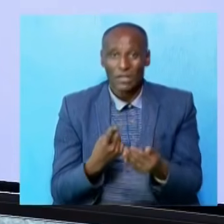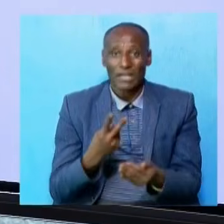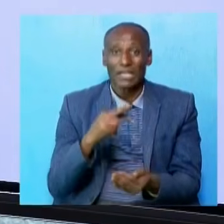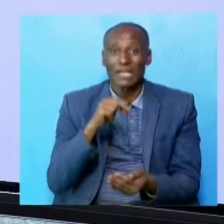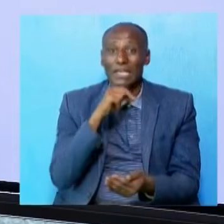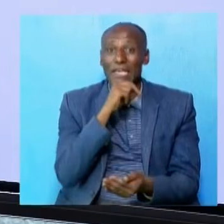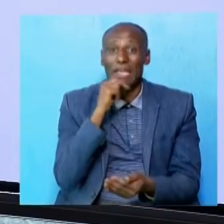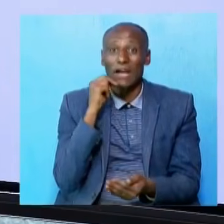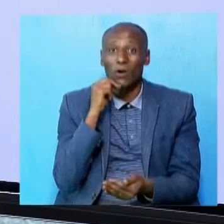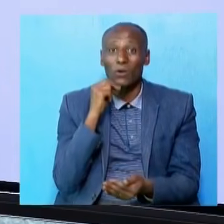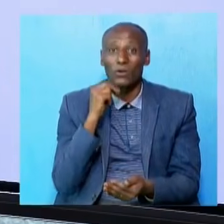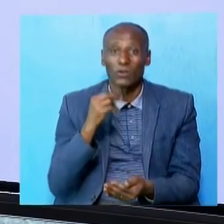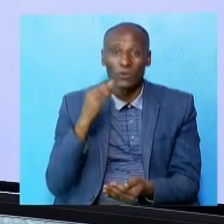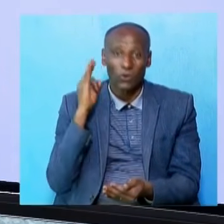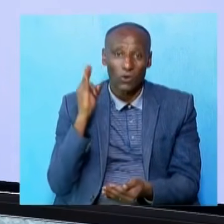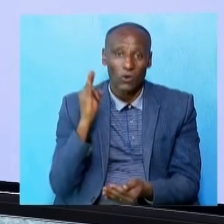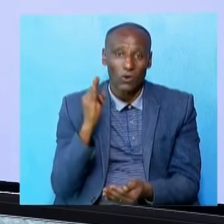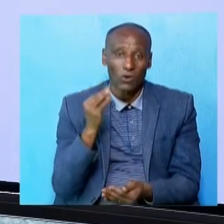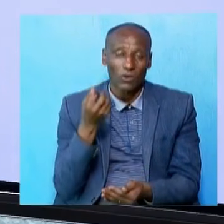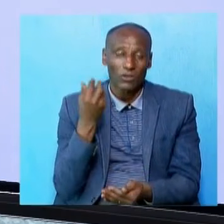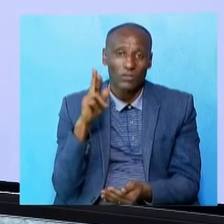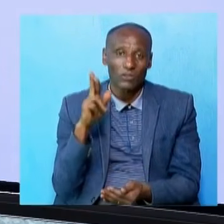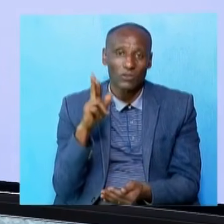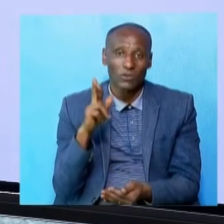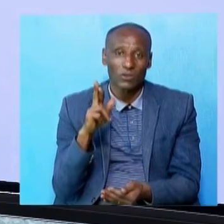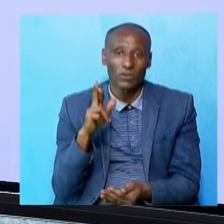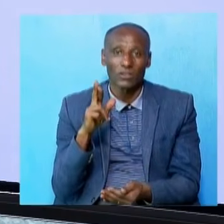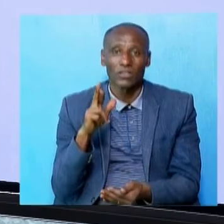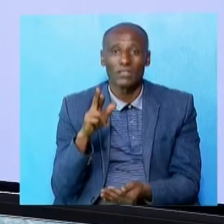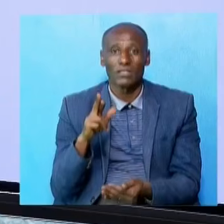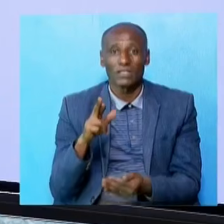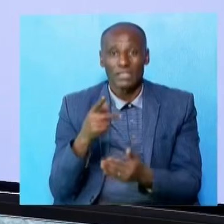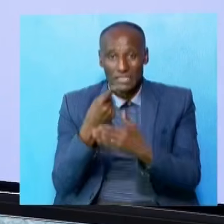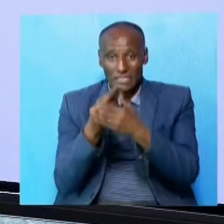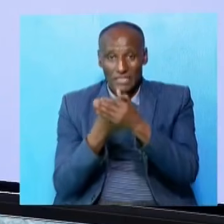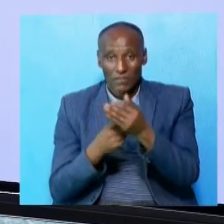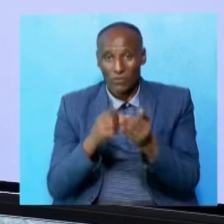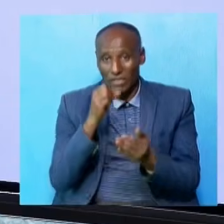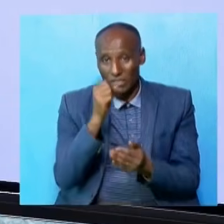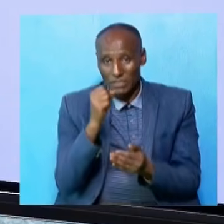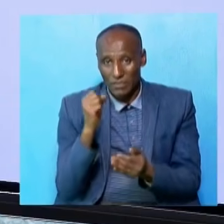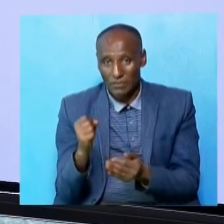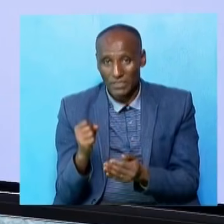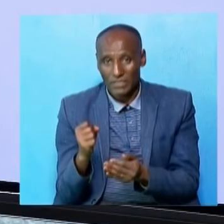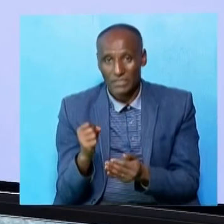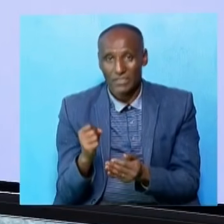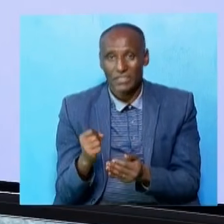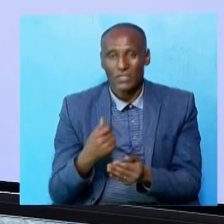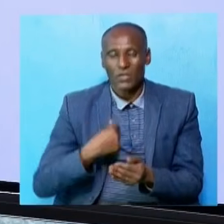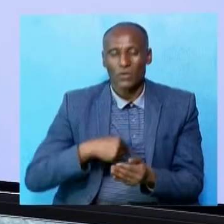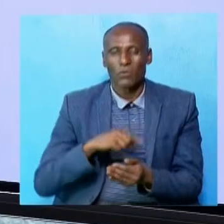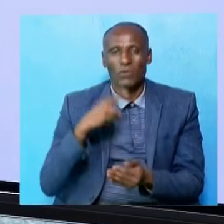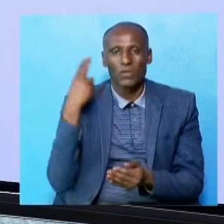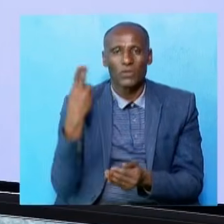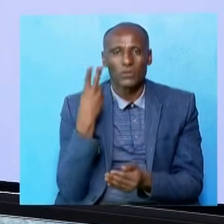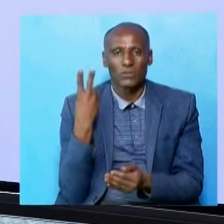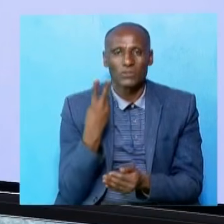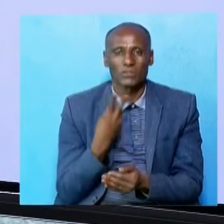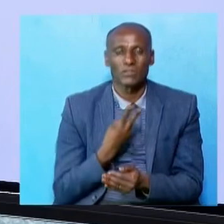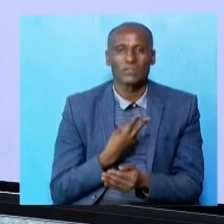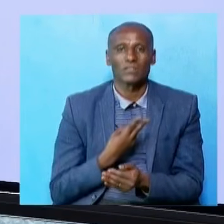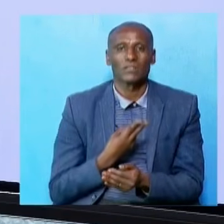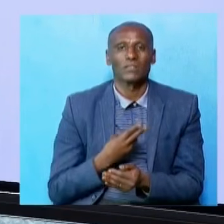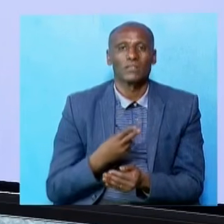use is was. Don't forget, always in a continuous tense, our verb is ING form. Let's